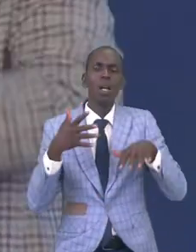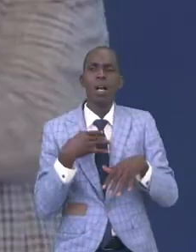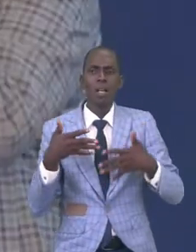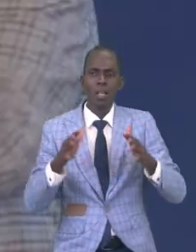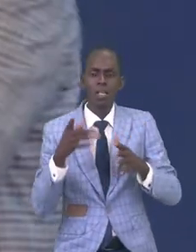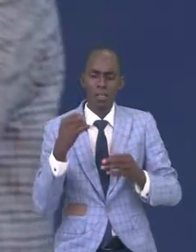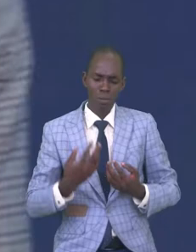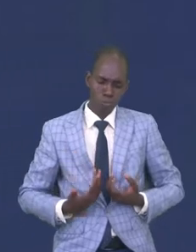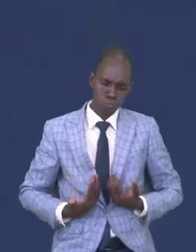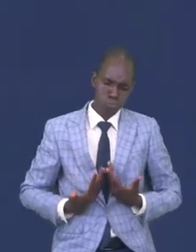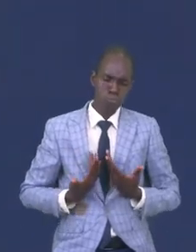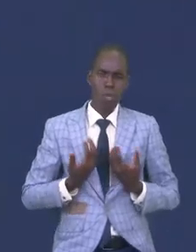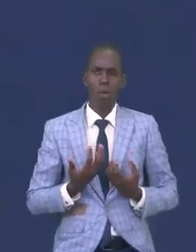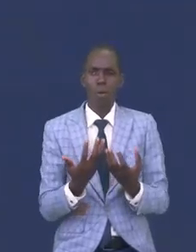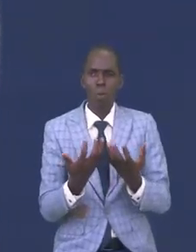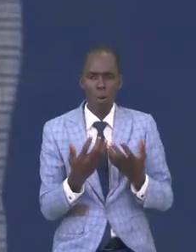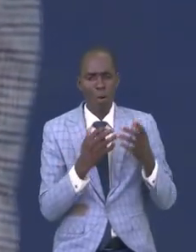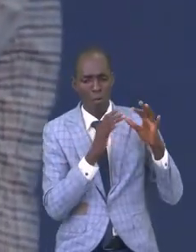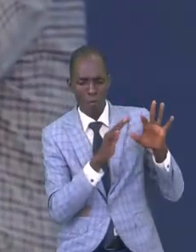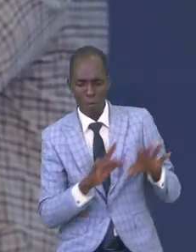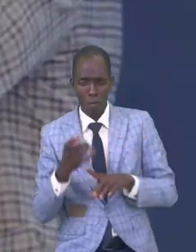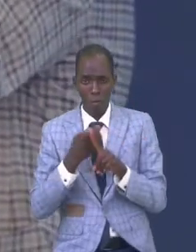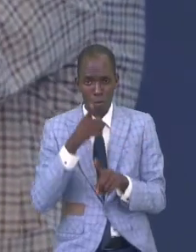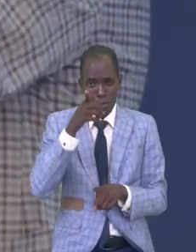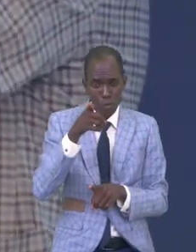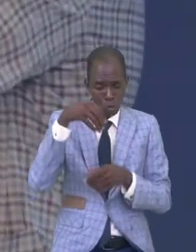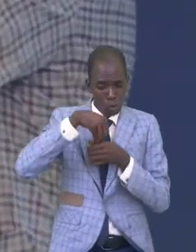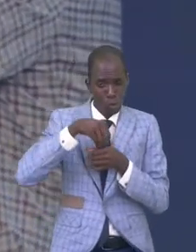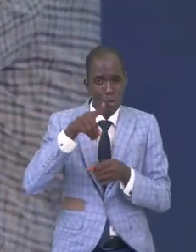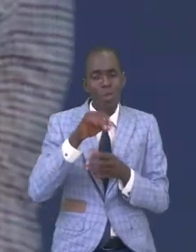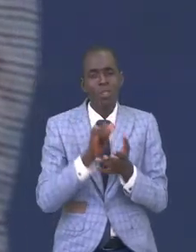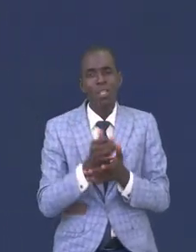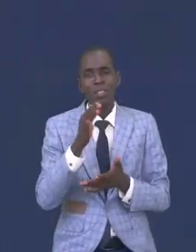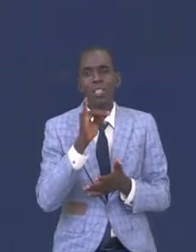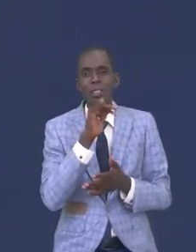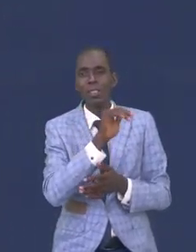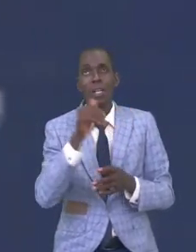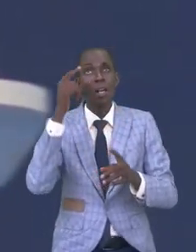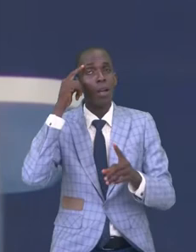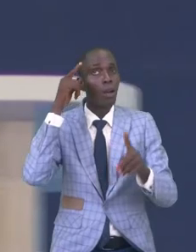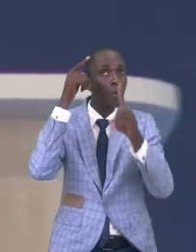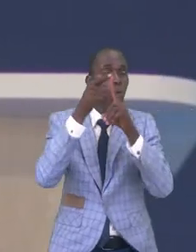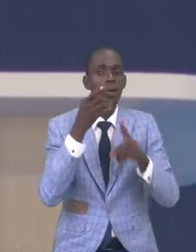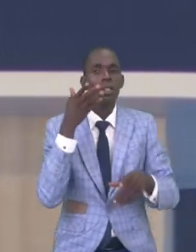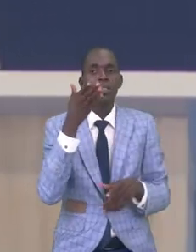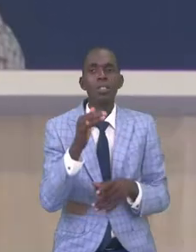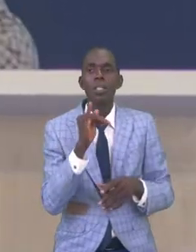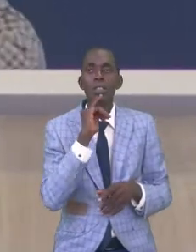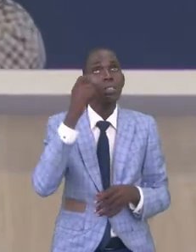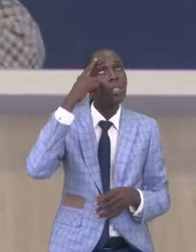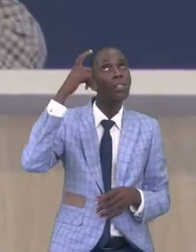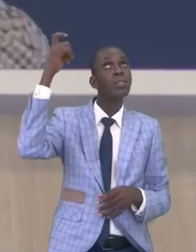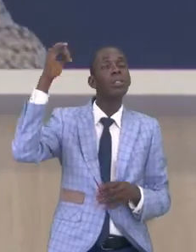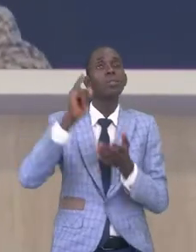from inside you, that there is a goal, there is an ideal, that at the top of the mountain,